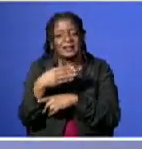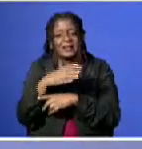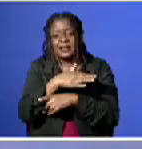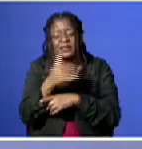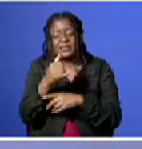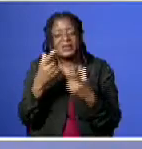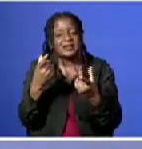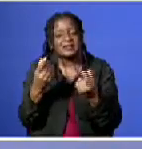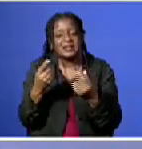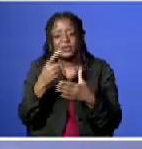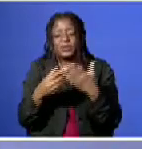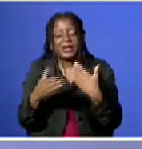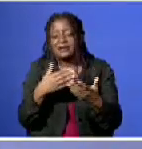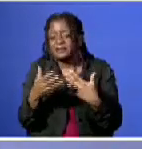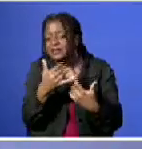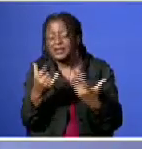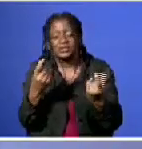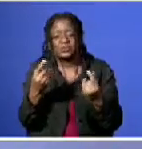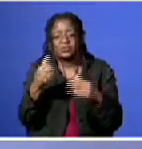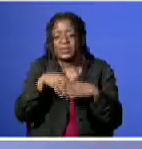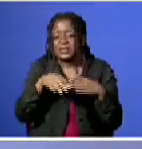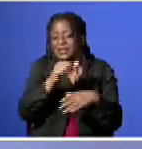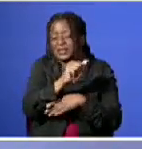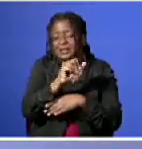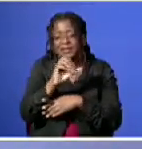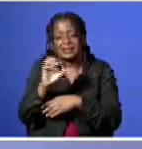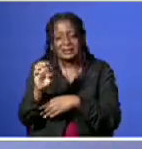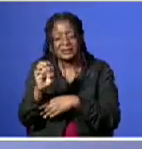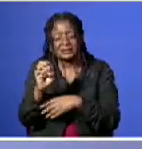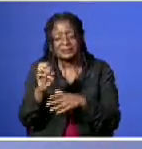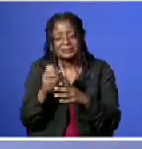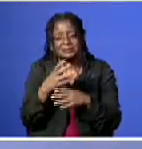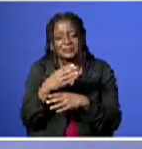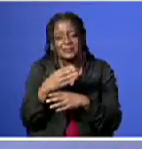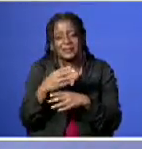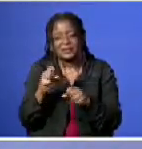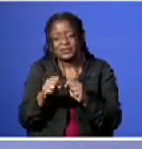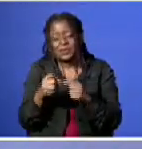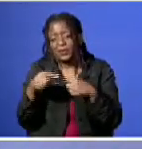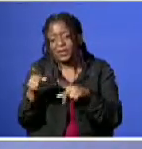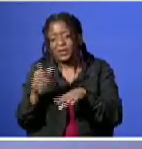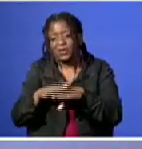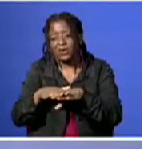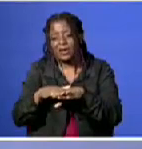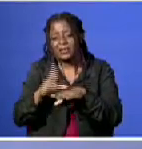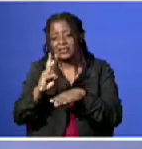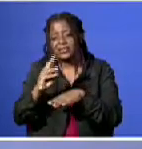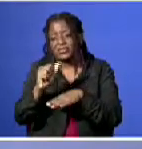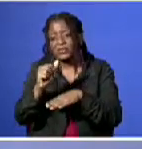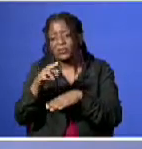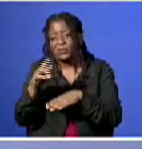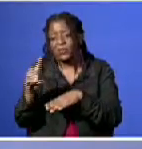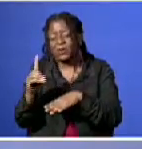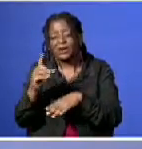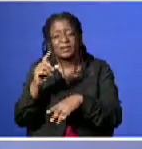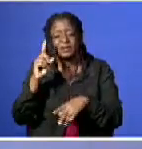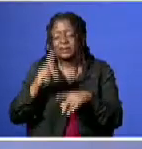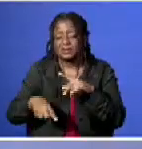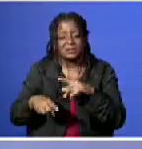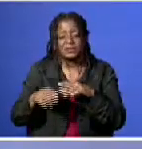They did whatever they do in oxygen emergency. So I gone on the ward. Couldn't walk.